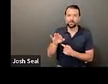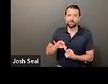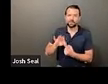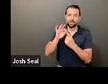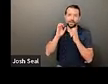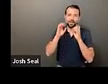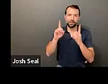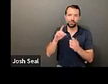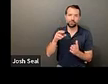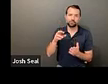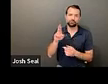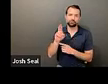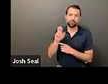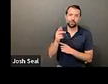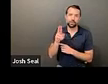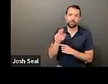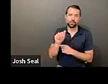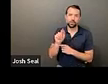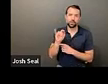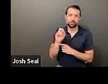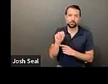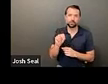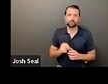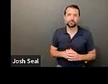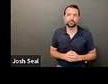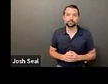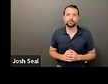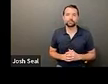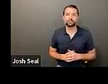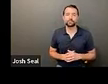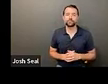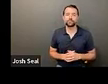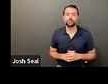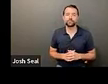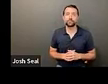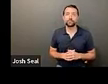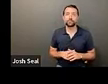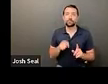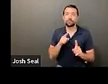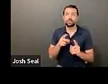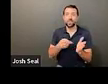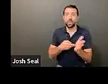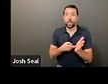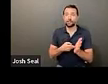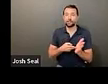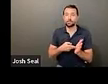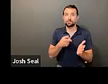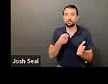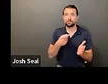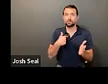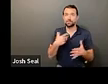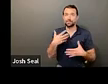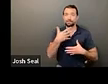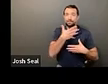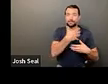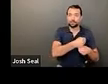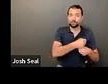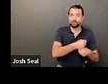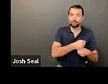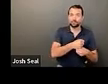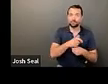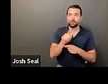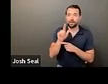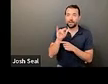resource. However, I got to be honest with you. Here's the summary. There's the link to it. It